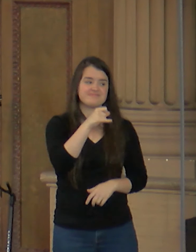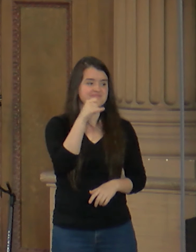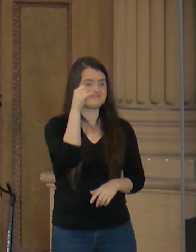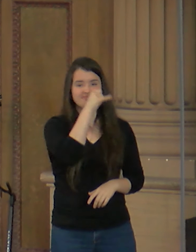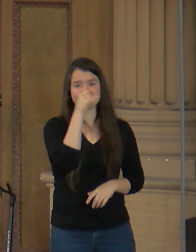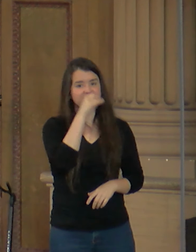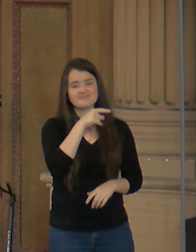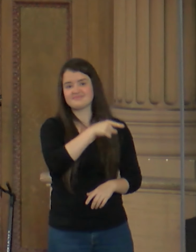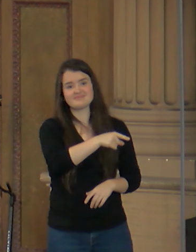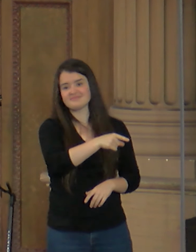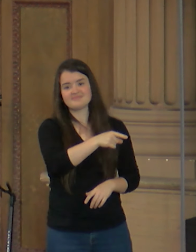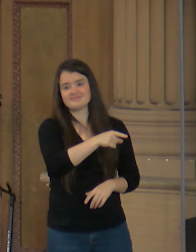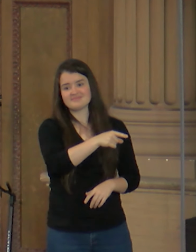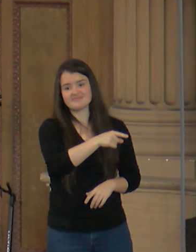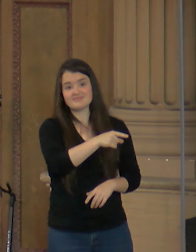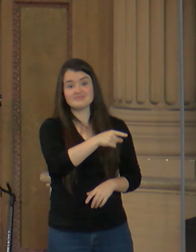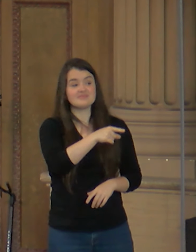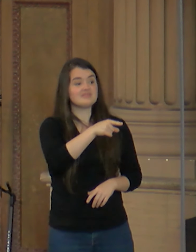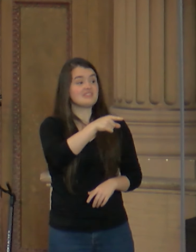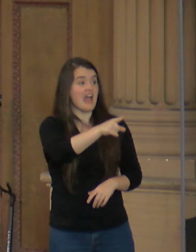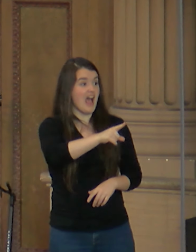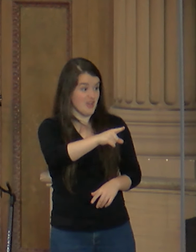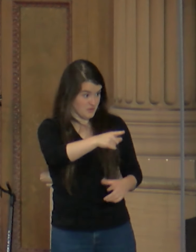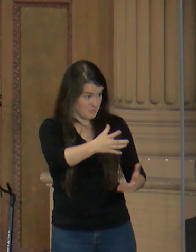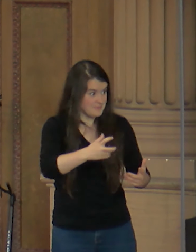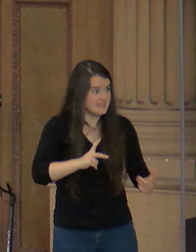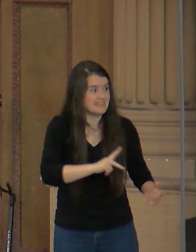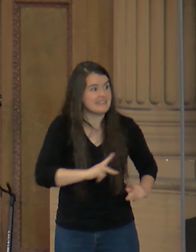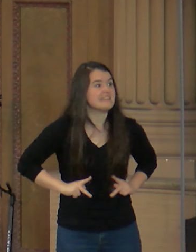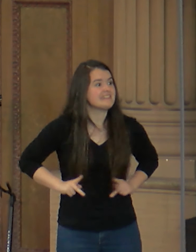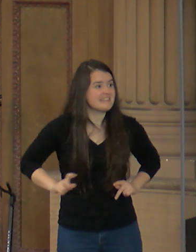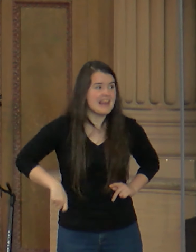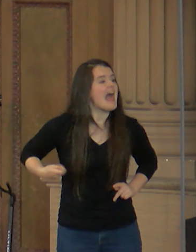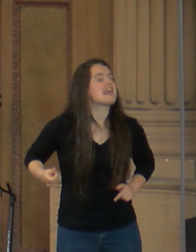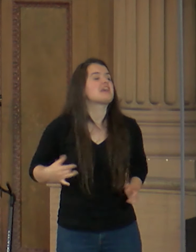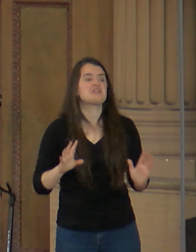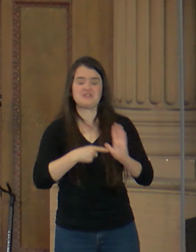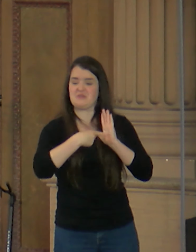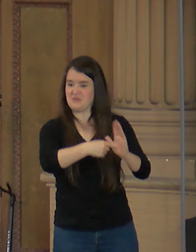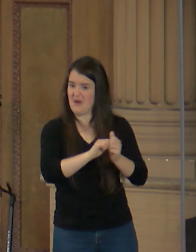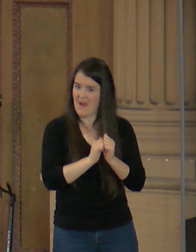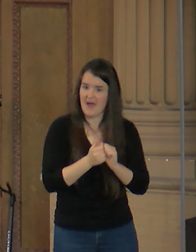I'll give you something to cry about. I slash your kidneys, bring me your kidneys. Here, let me show you. Let me show you.